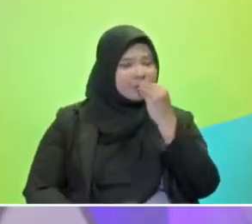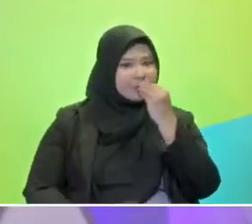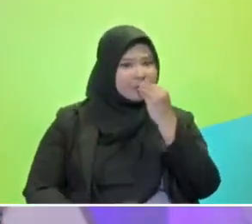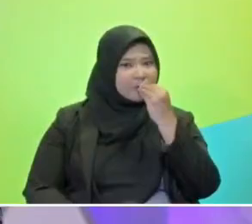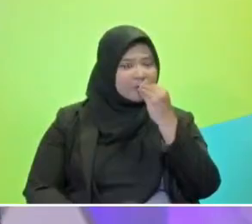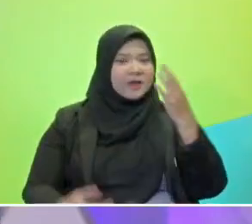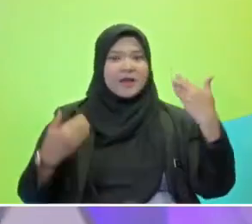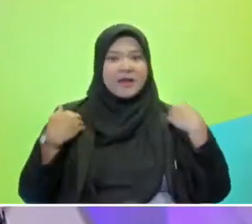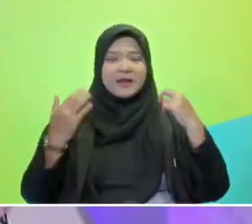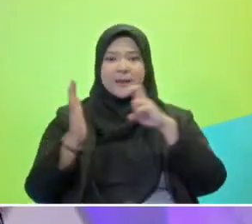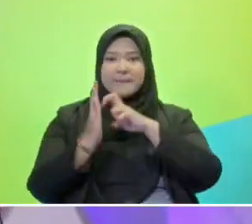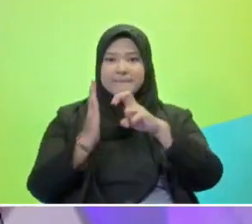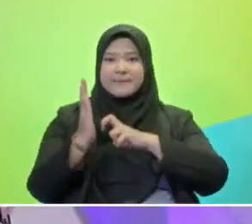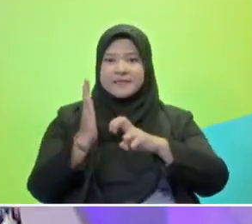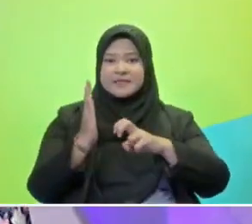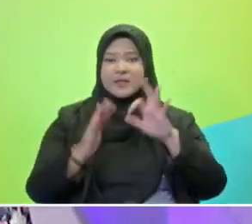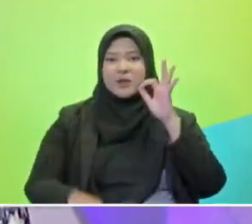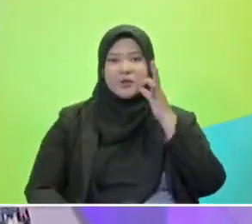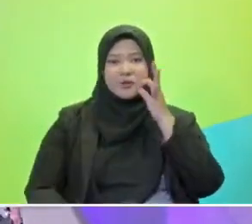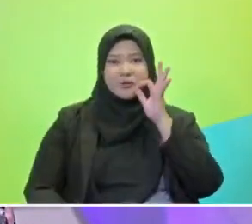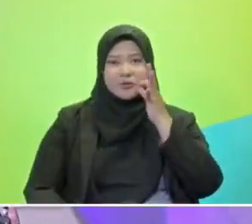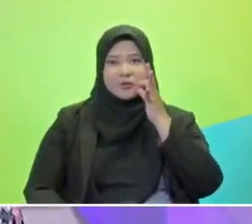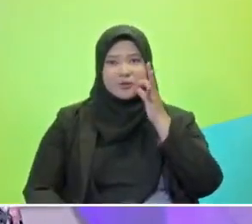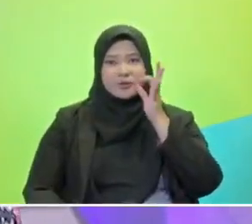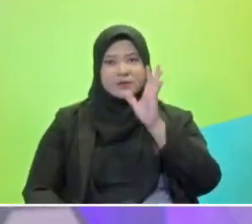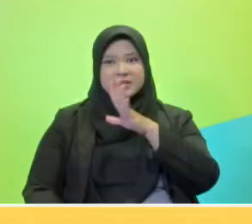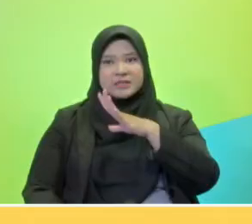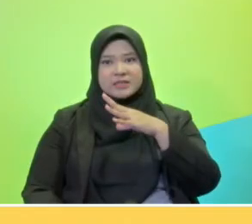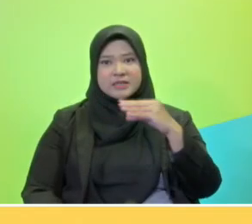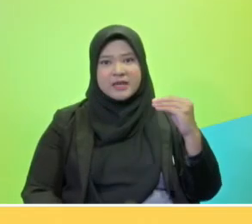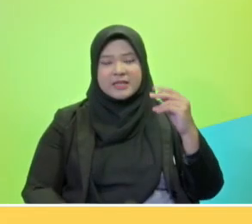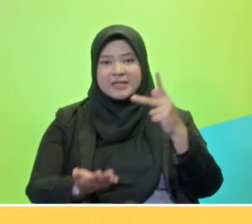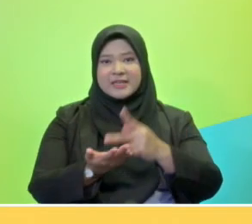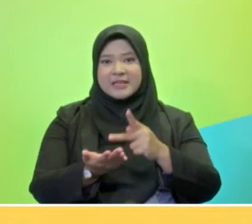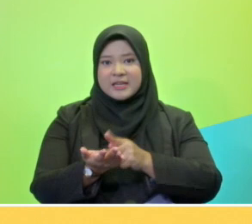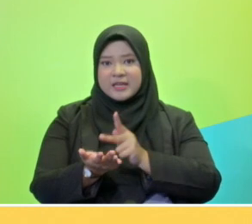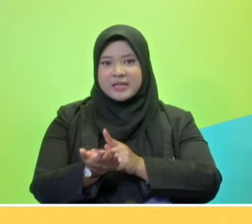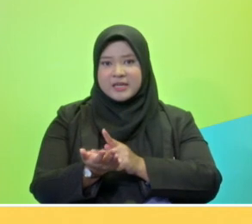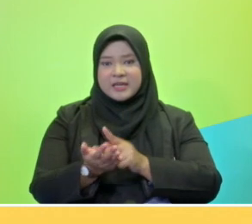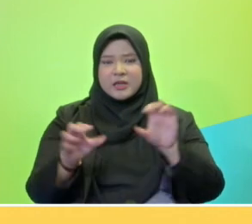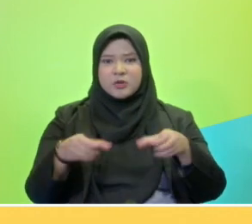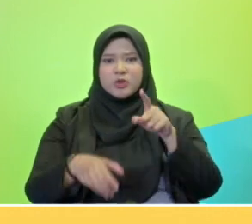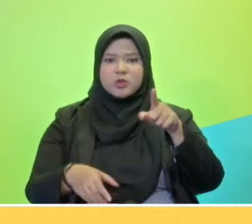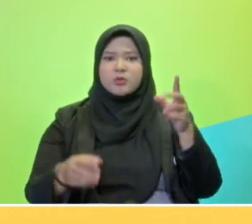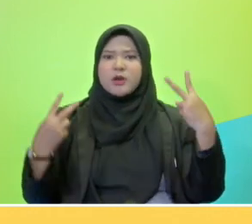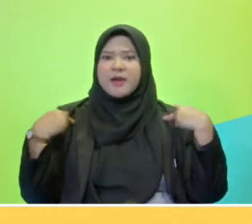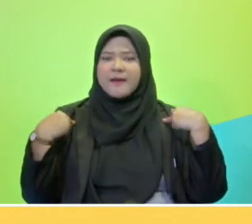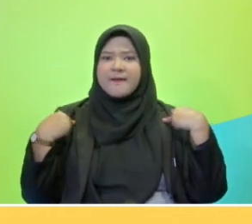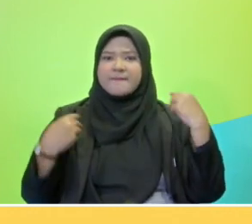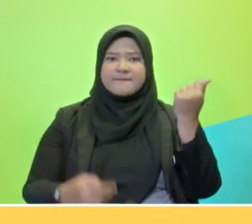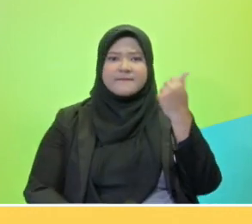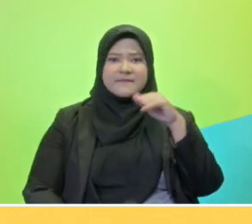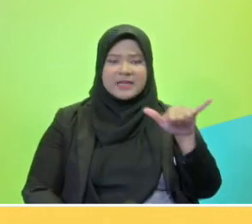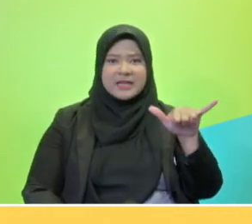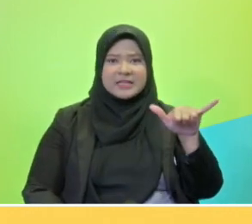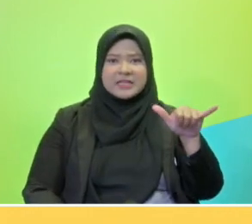eat, let's eat, let's eat. Hi there, my new friend. Have you got any toys to play with? I've got a kite, a doll and a plane.